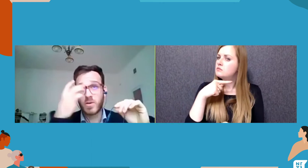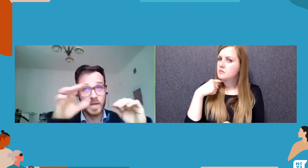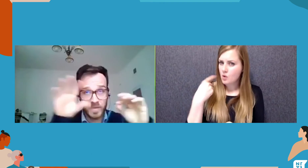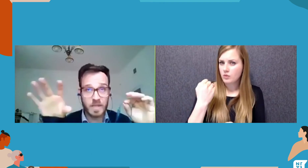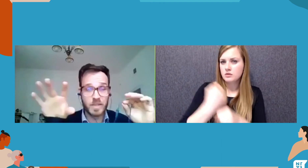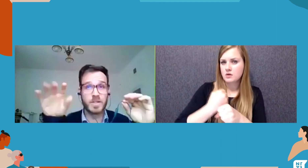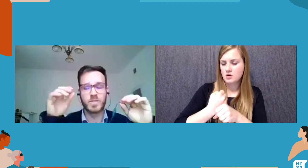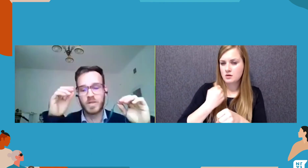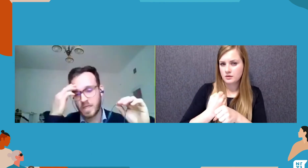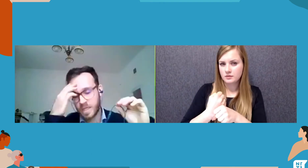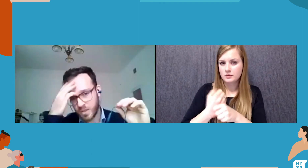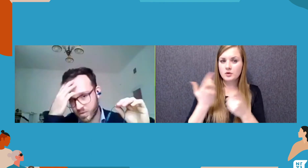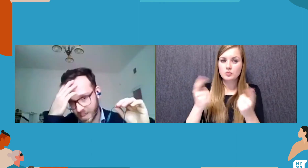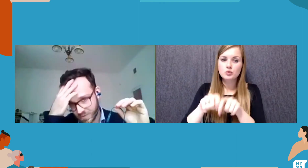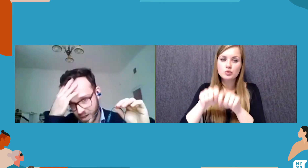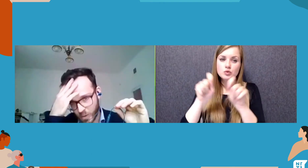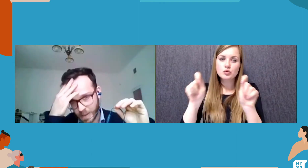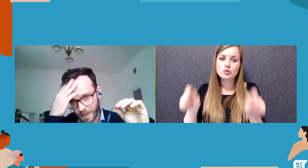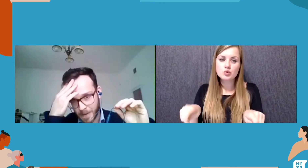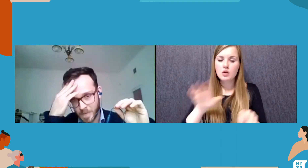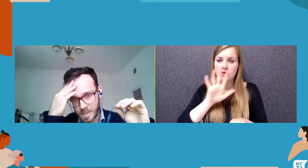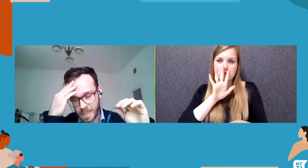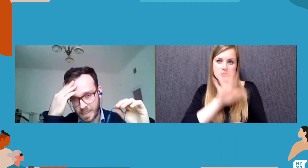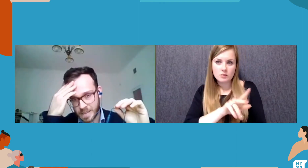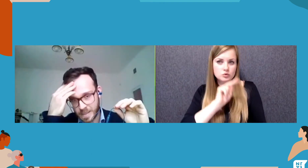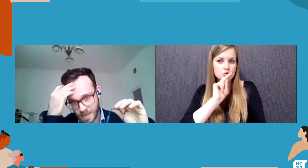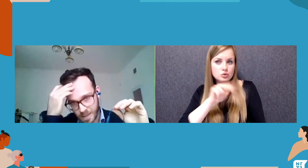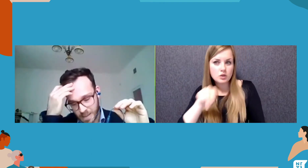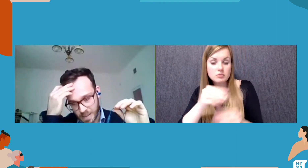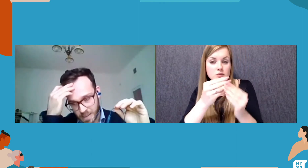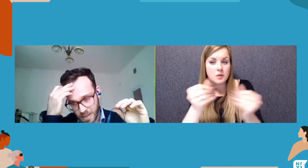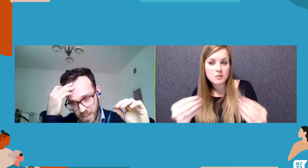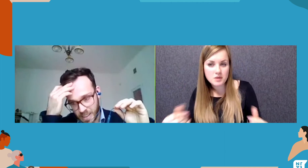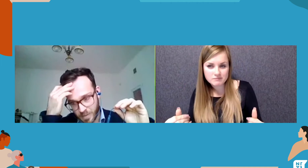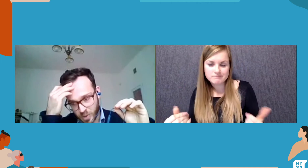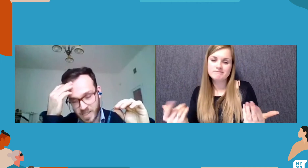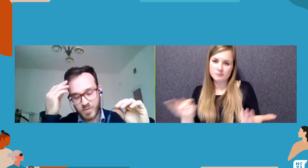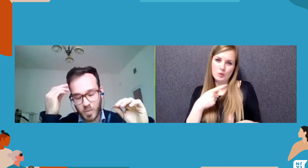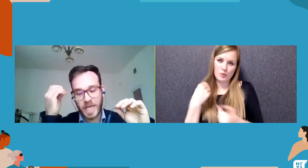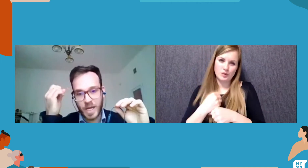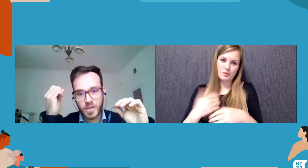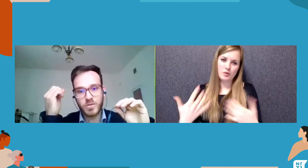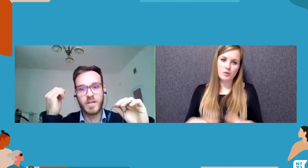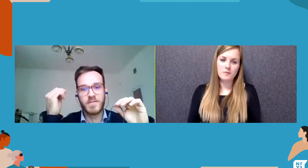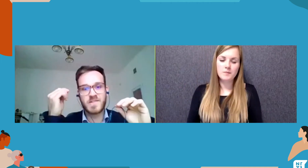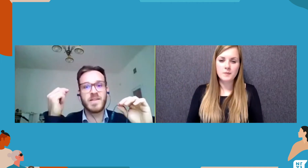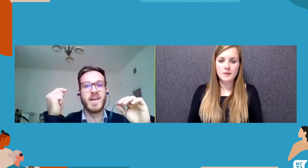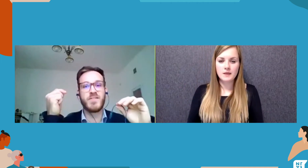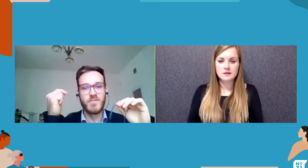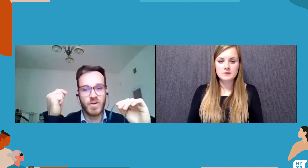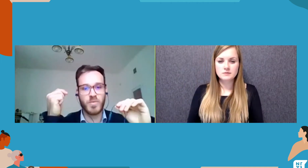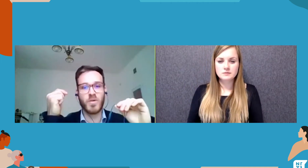Rights case law and of the international human rights framework, since the positive obligation